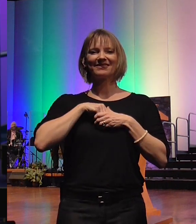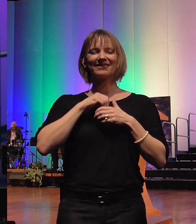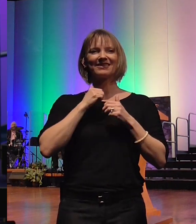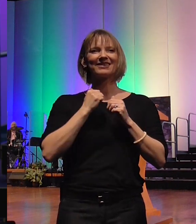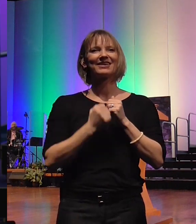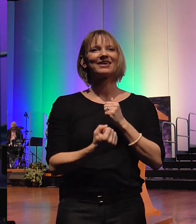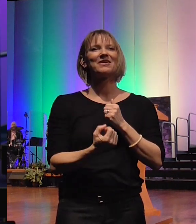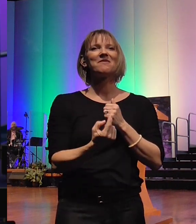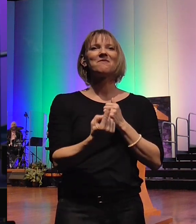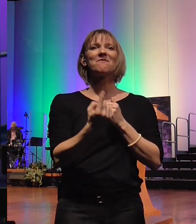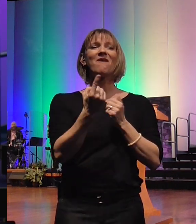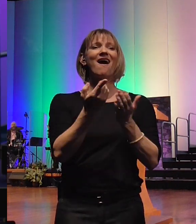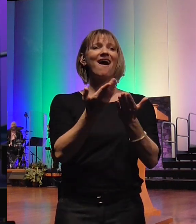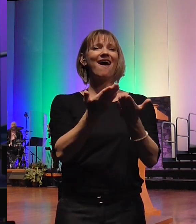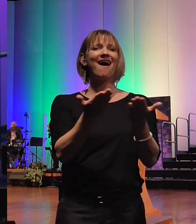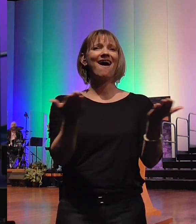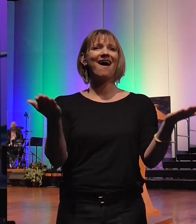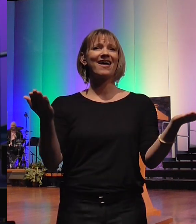every